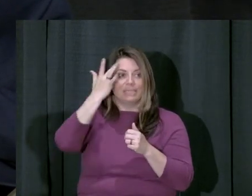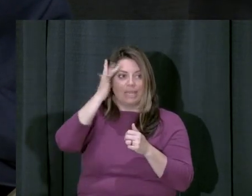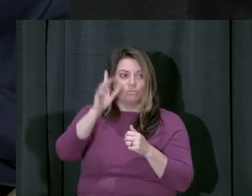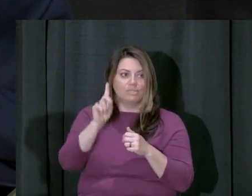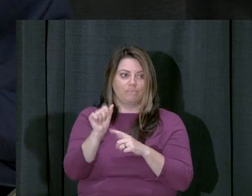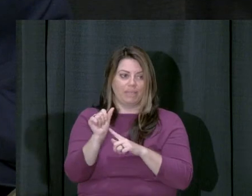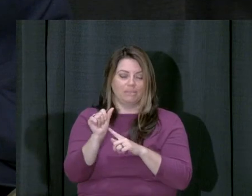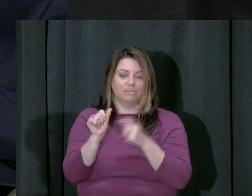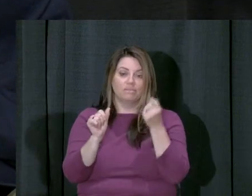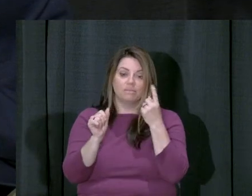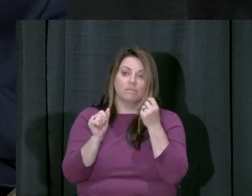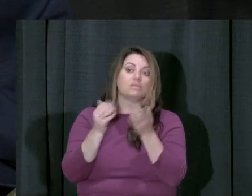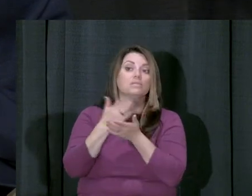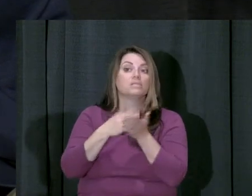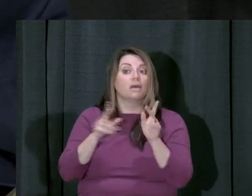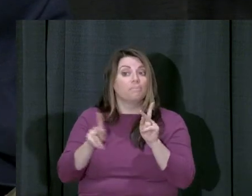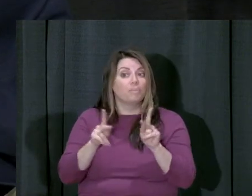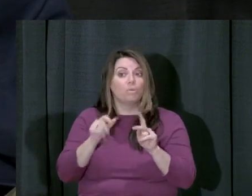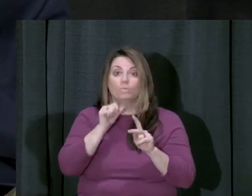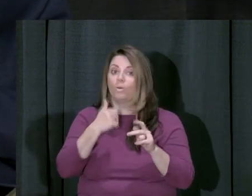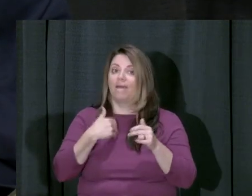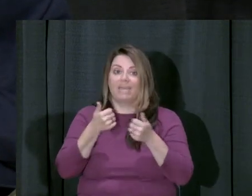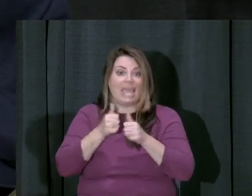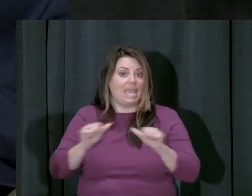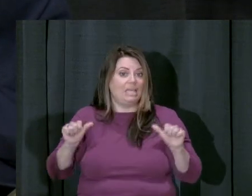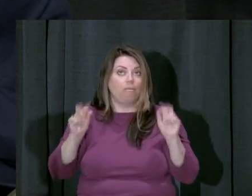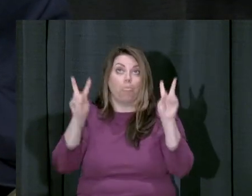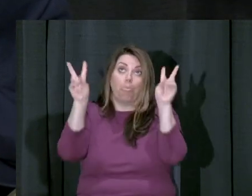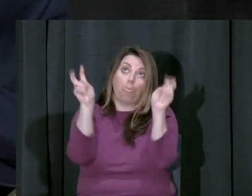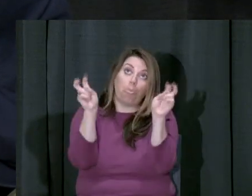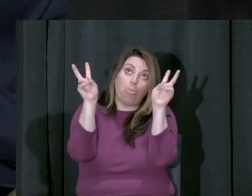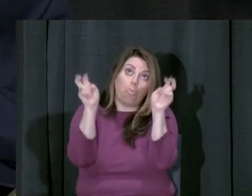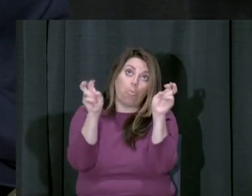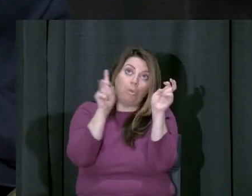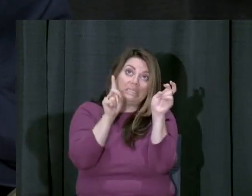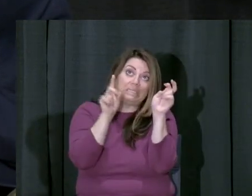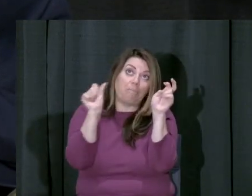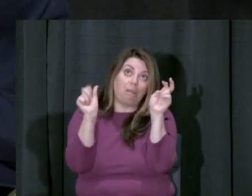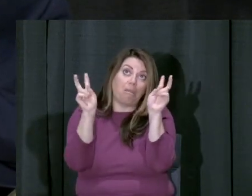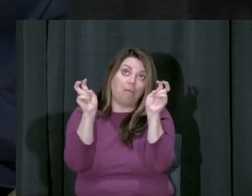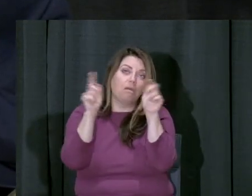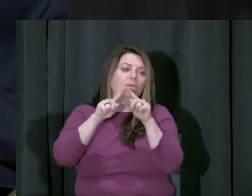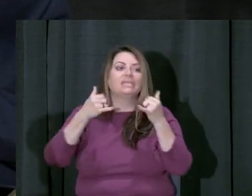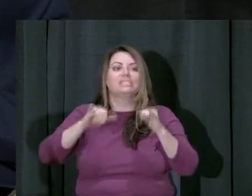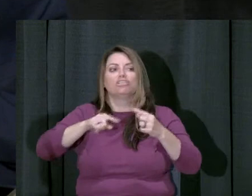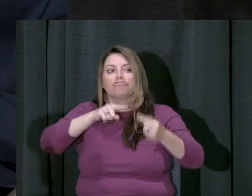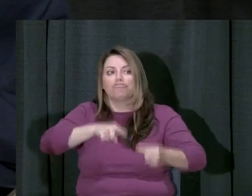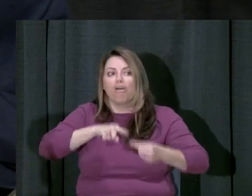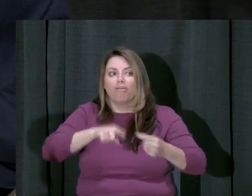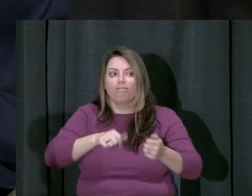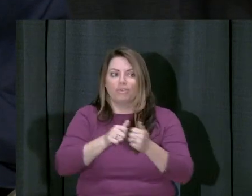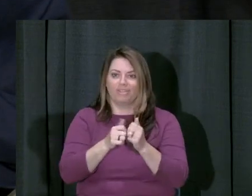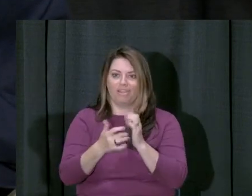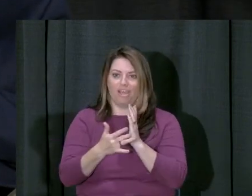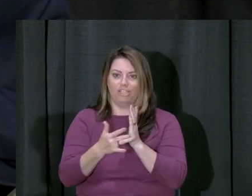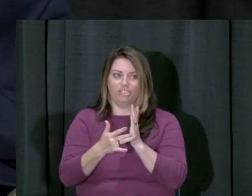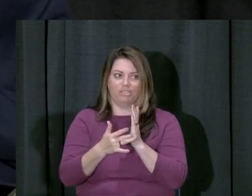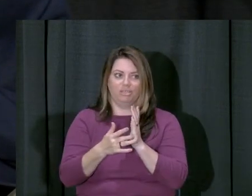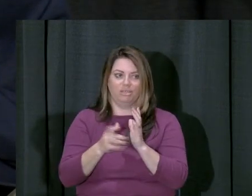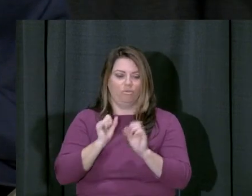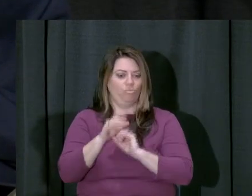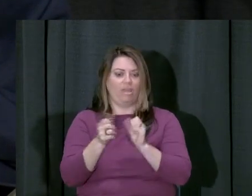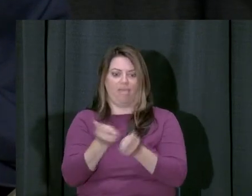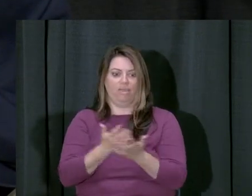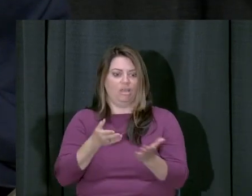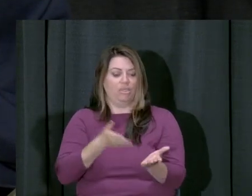Today there are people who don't have any, quote, disability, but they struggle with technology, and we put everything on there. Mm.